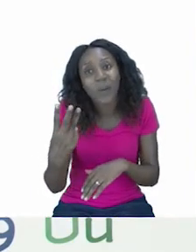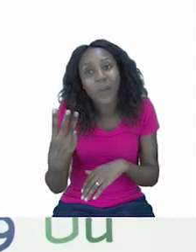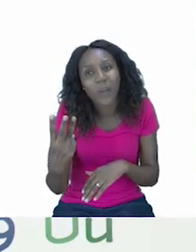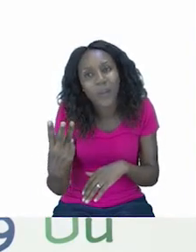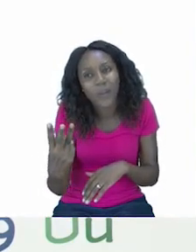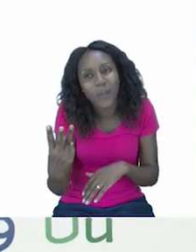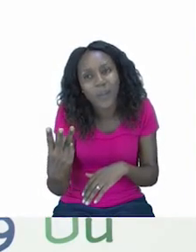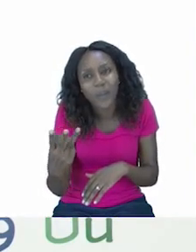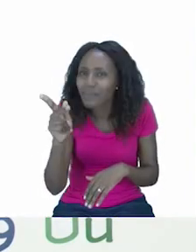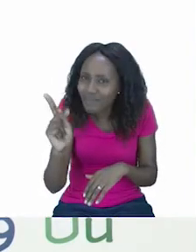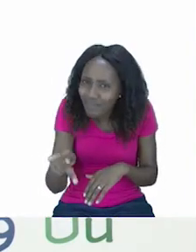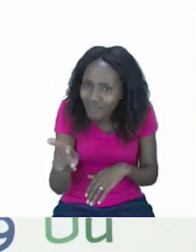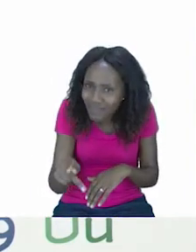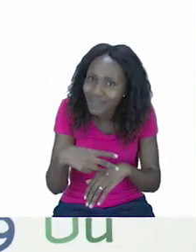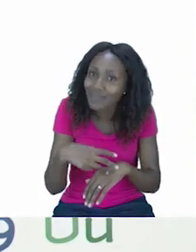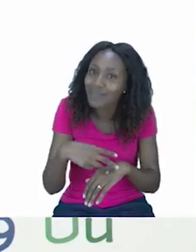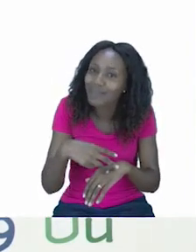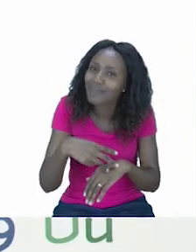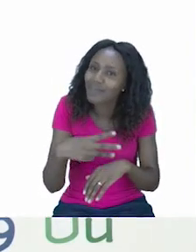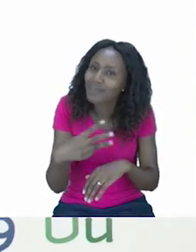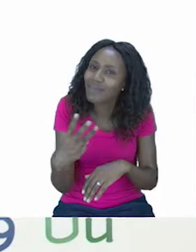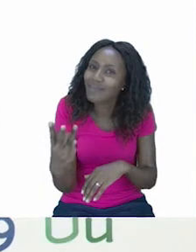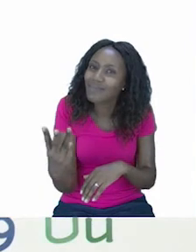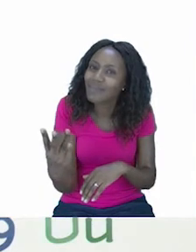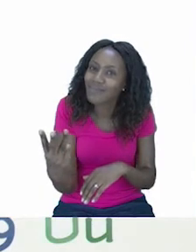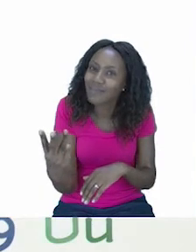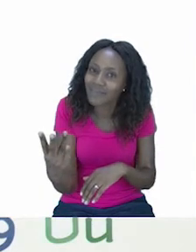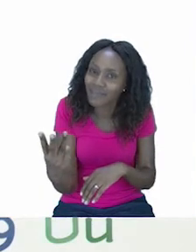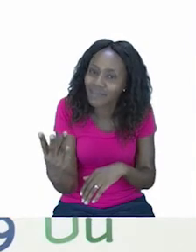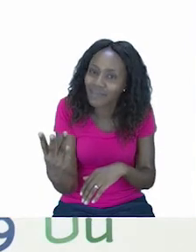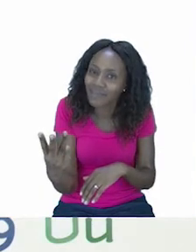Wednesday. Everyone, let's say